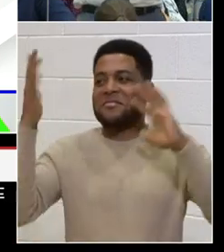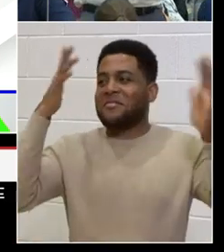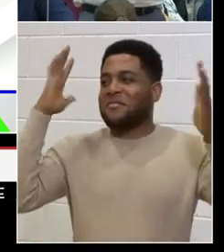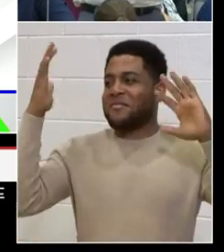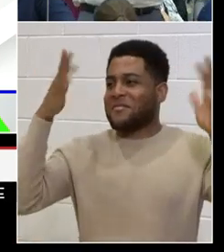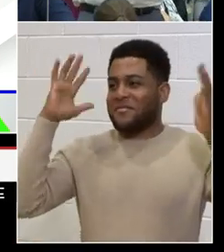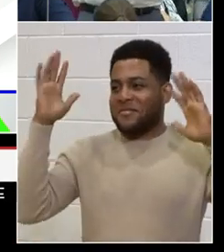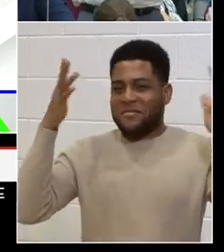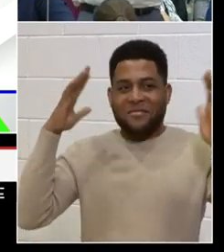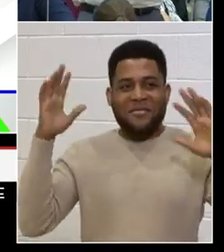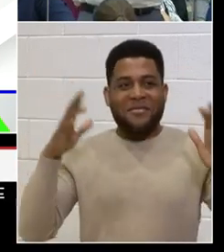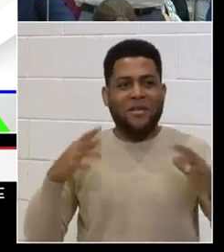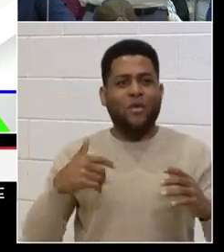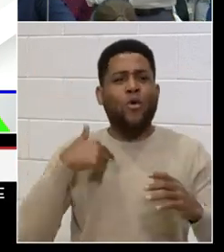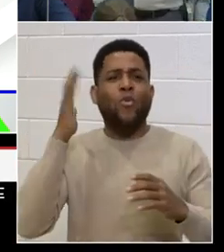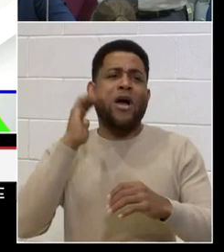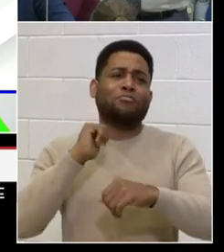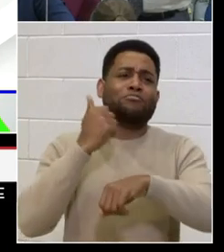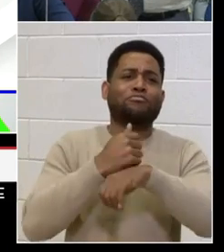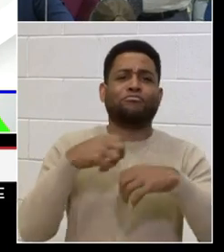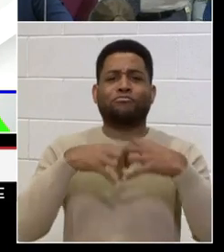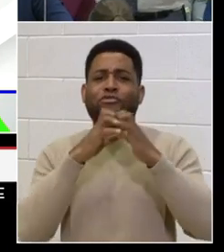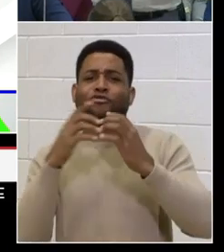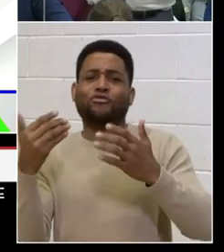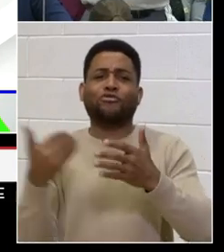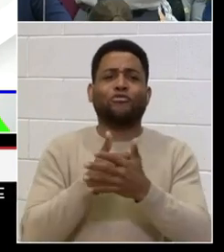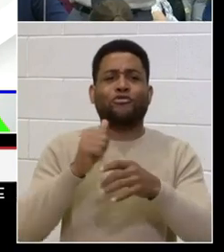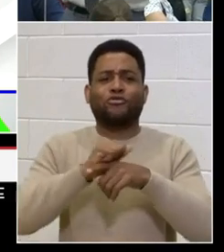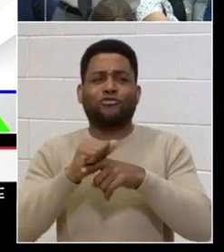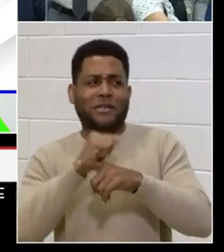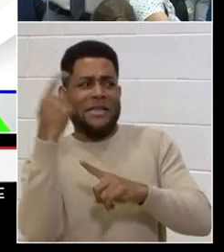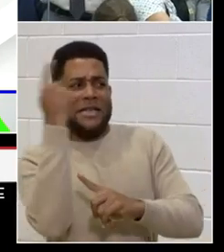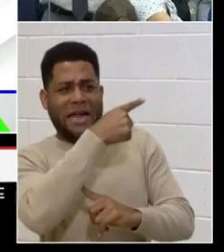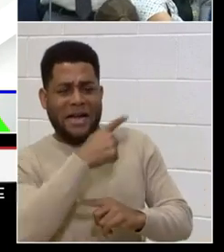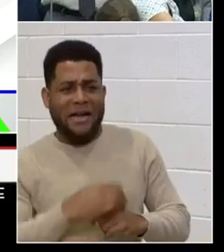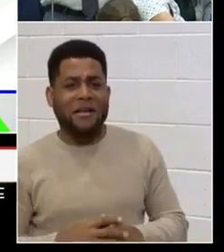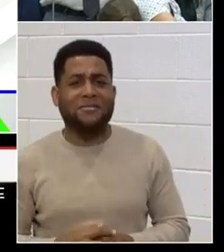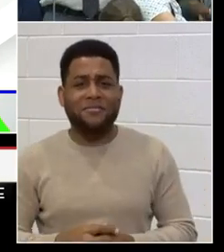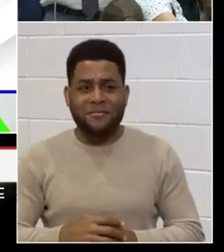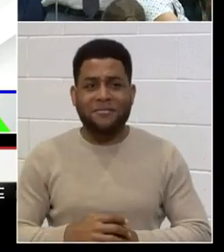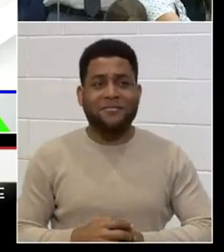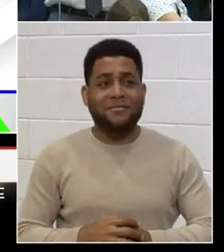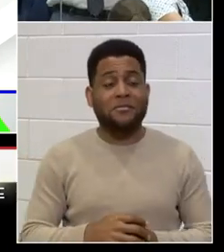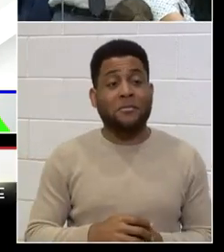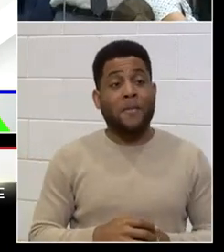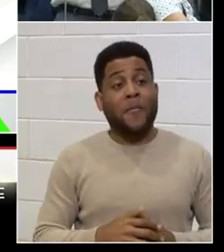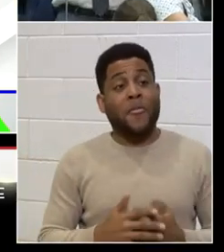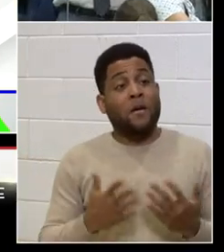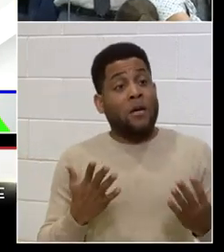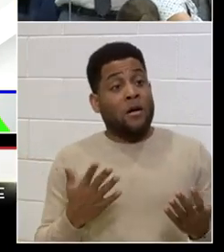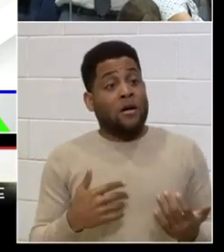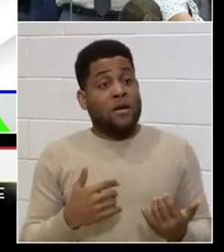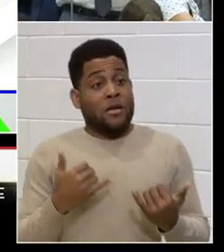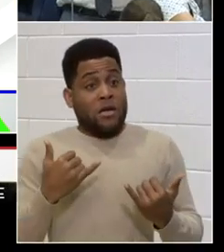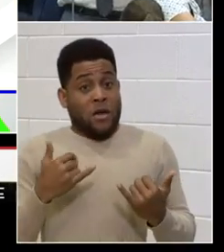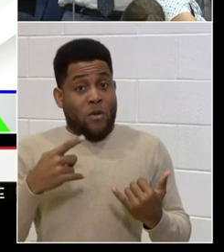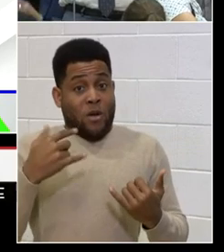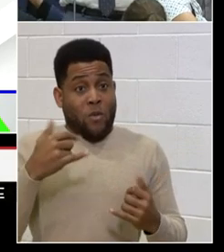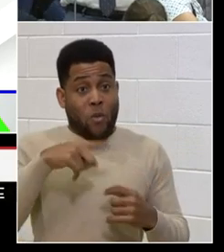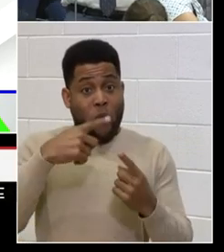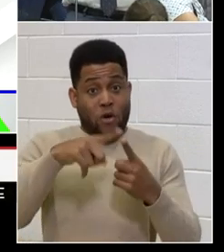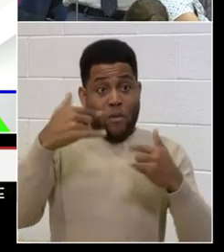the country. So, I really want you to consider as you play your game how we have to do more with what we